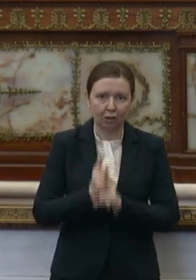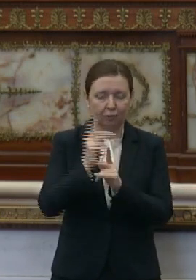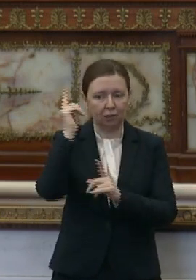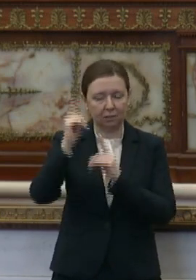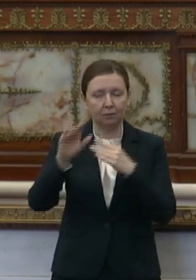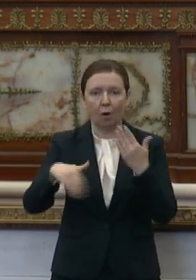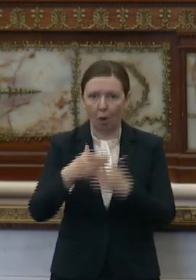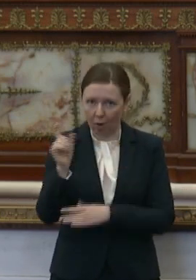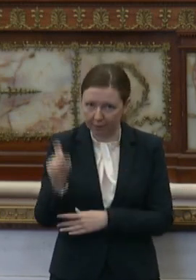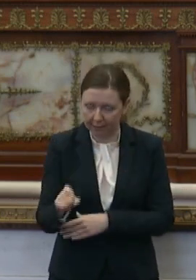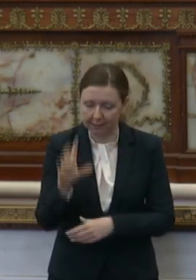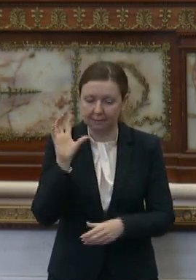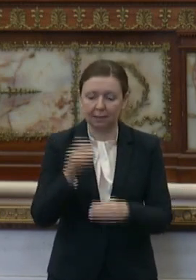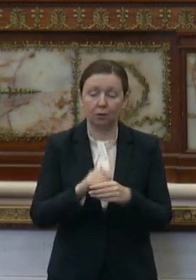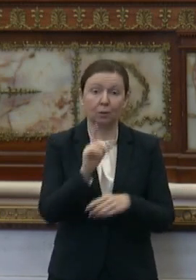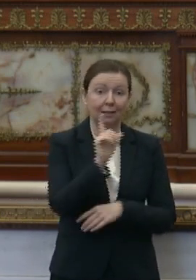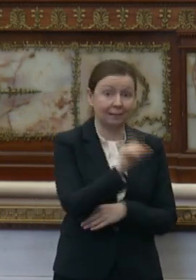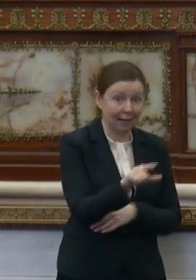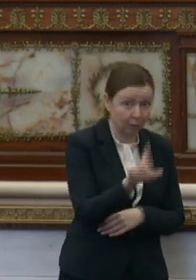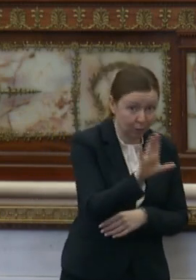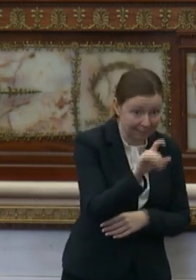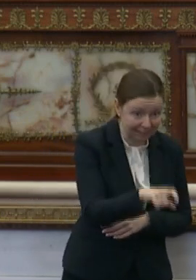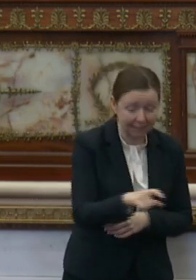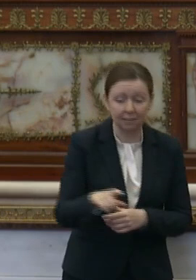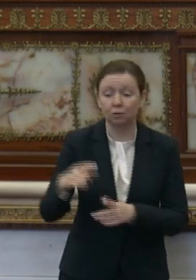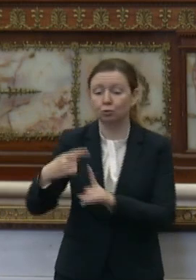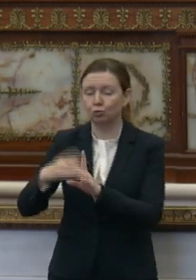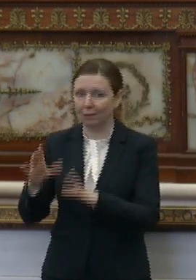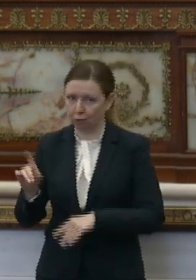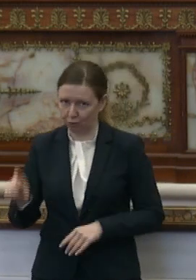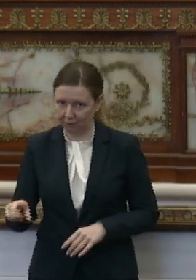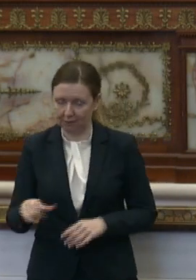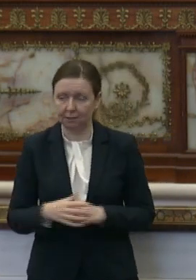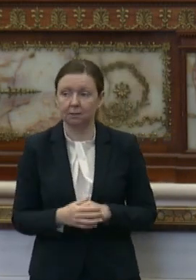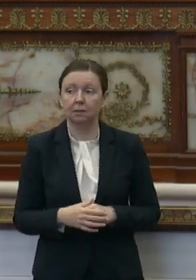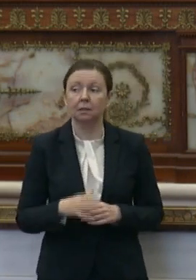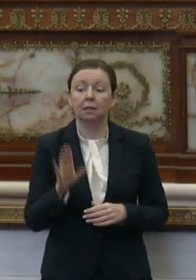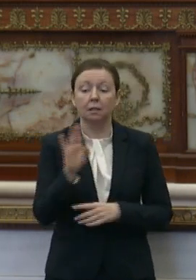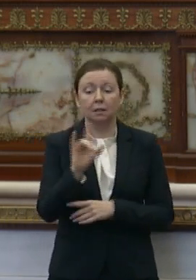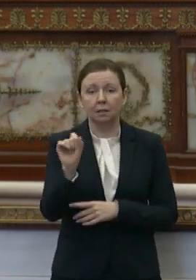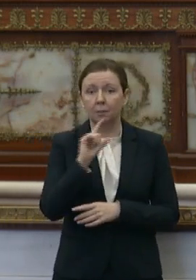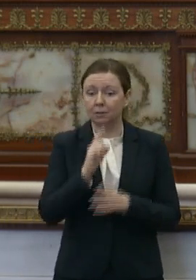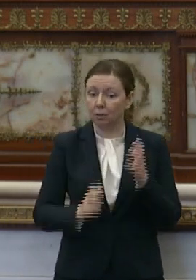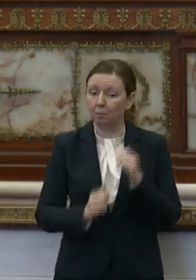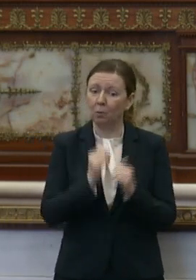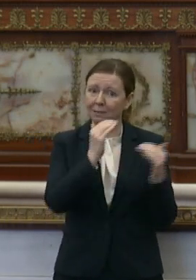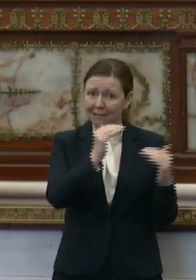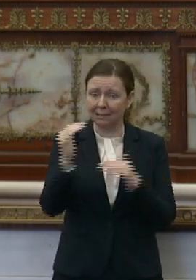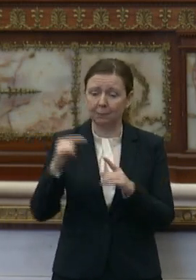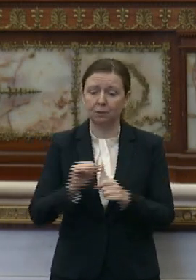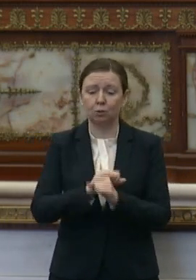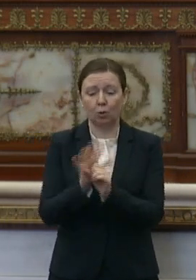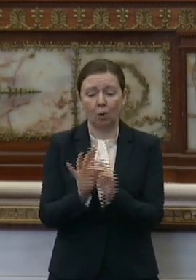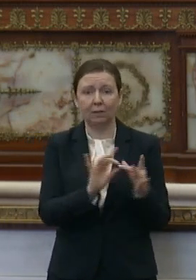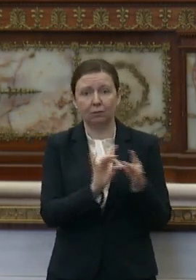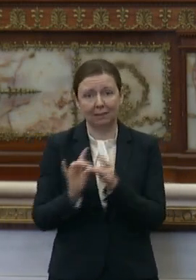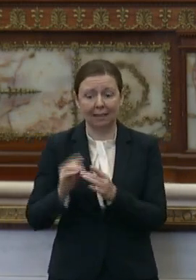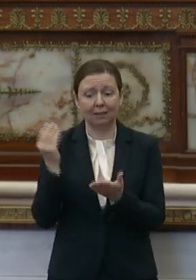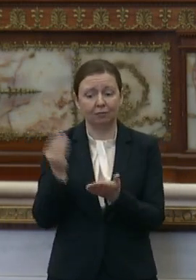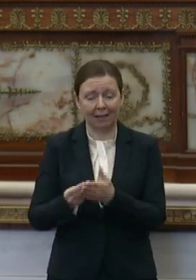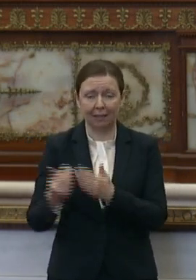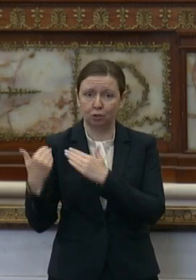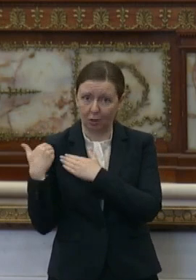needs, including of our landlords and of our renters. These bills are largely limited to COVID-related